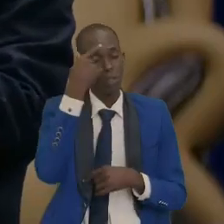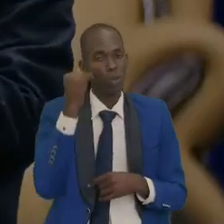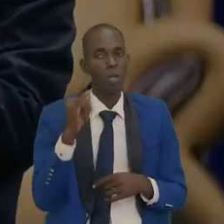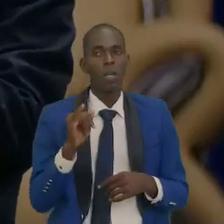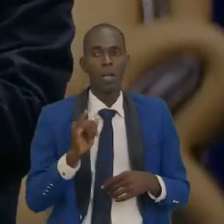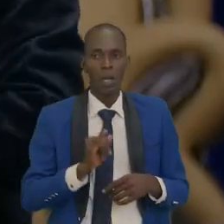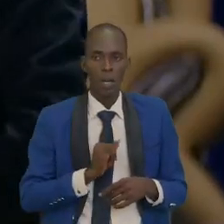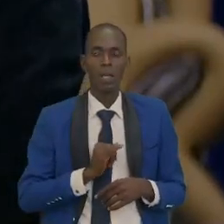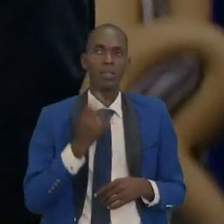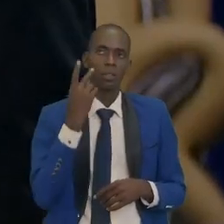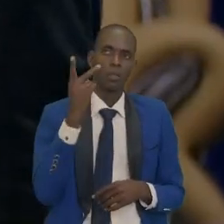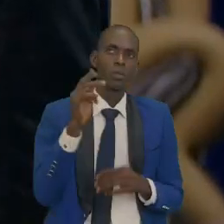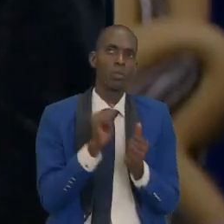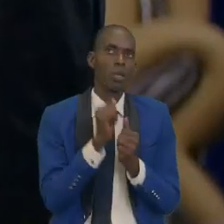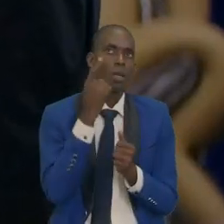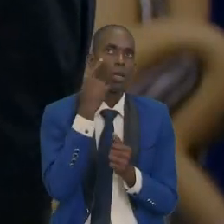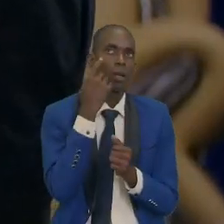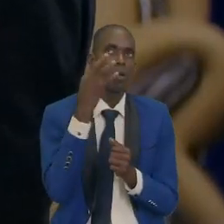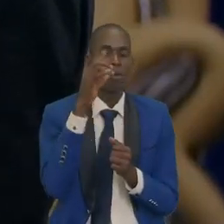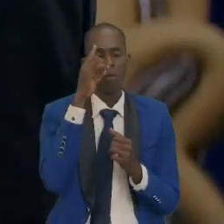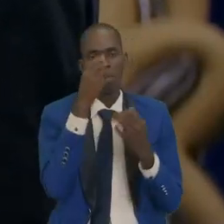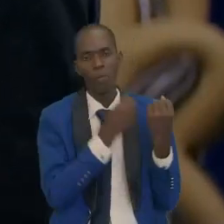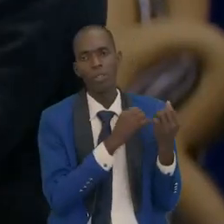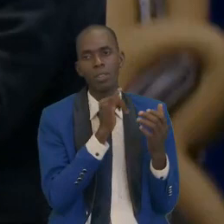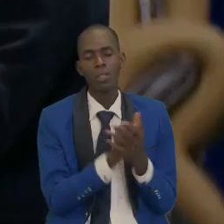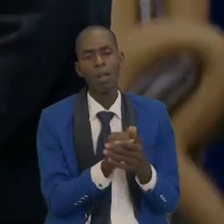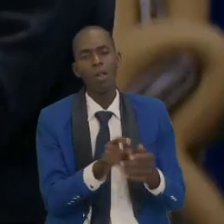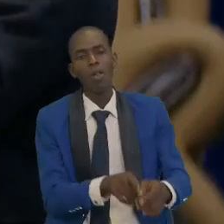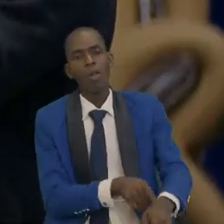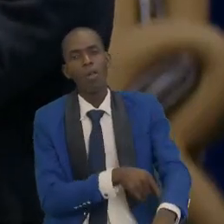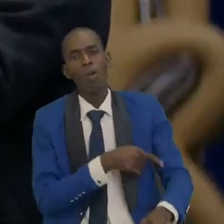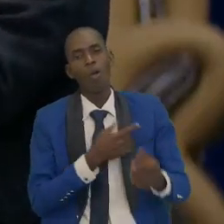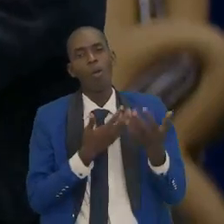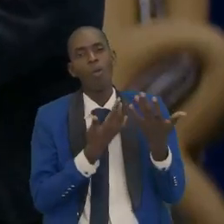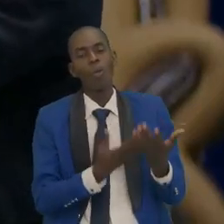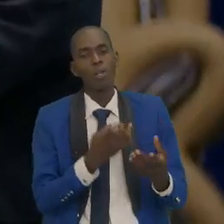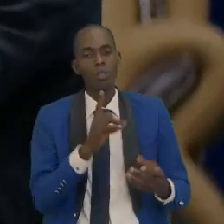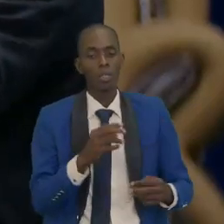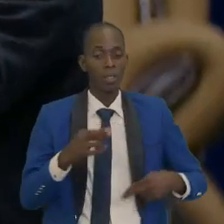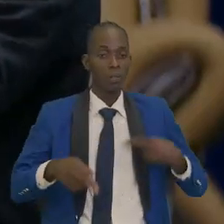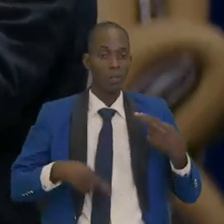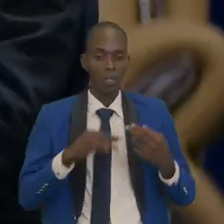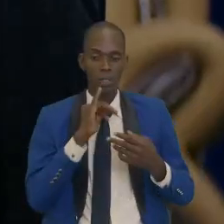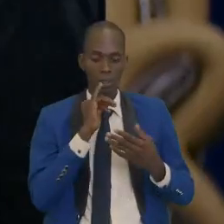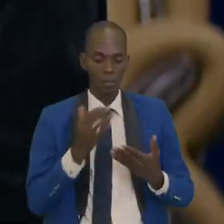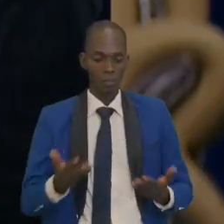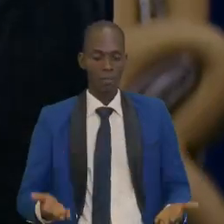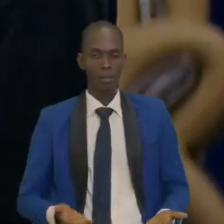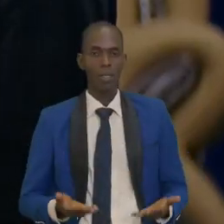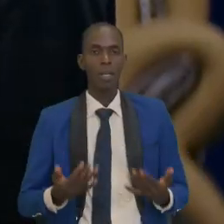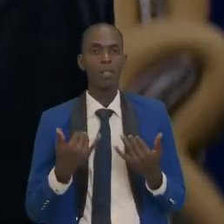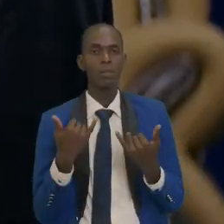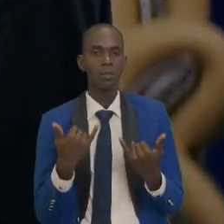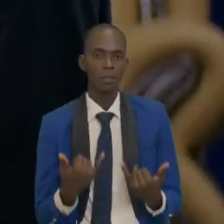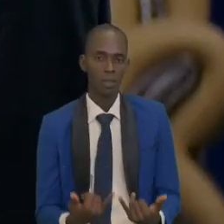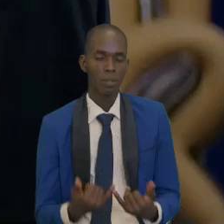of faith that that long awaited Revival is here now foreign